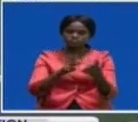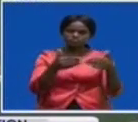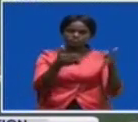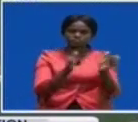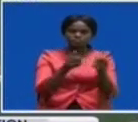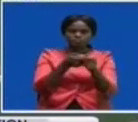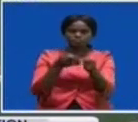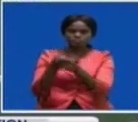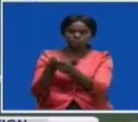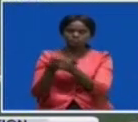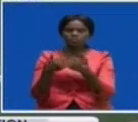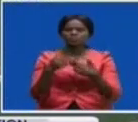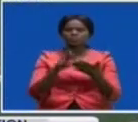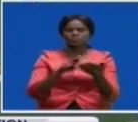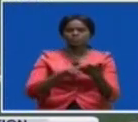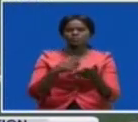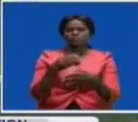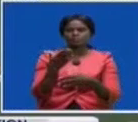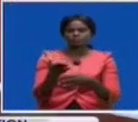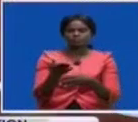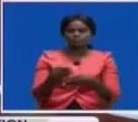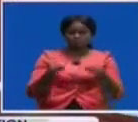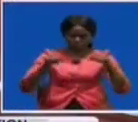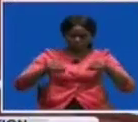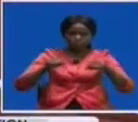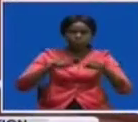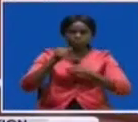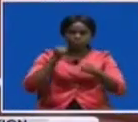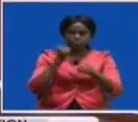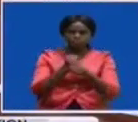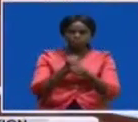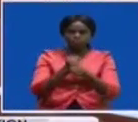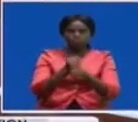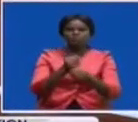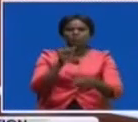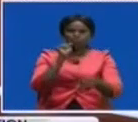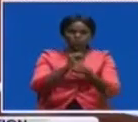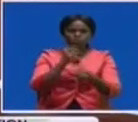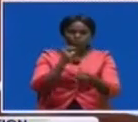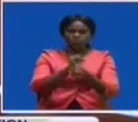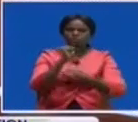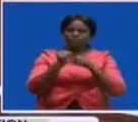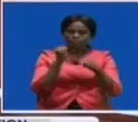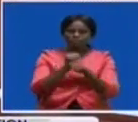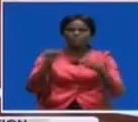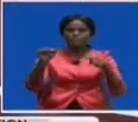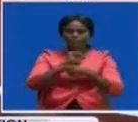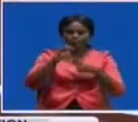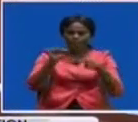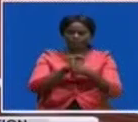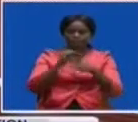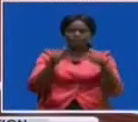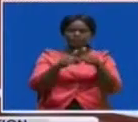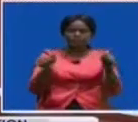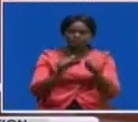Dr. Lungu has details in this report. This year is going to be a practical year. So the general manager